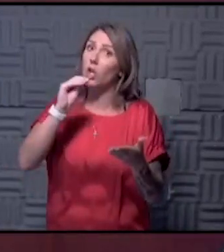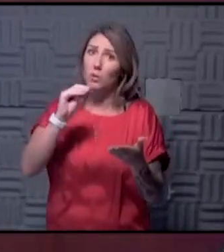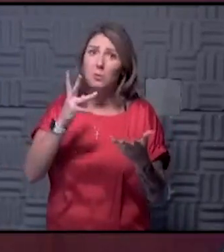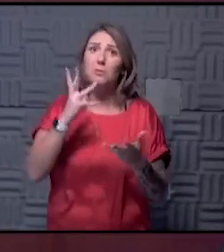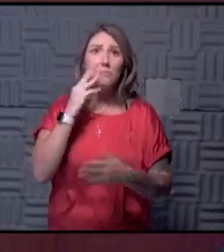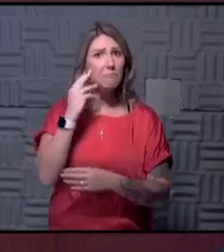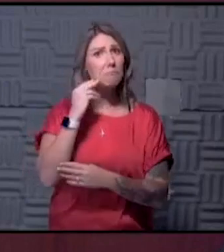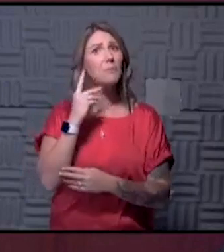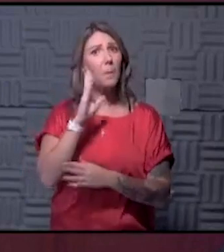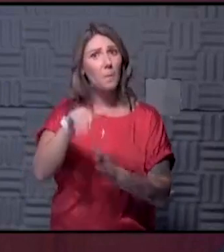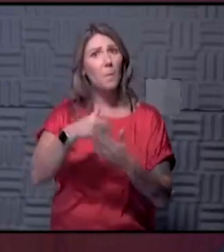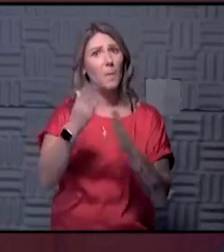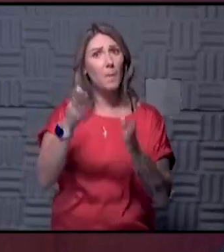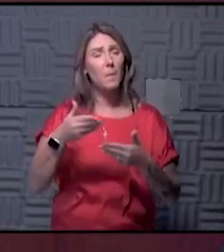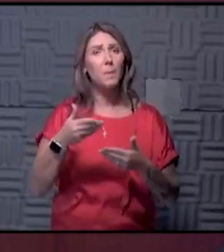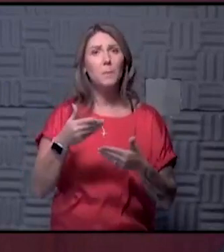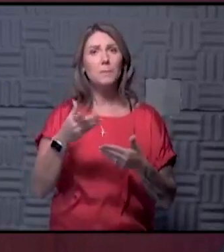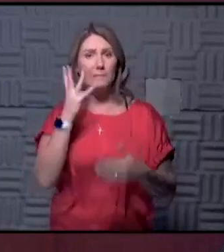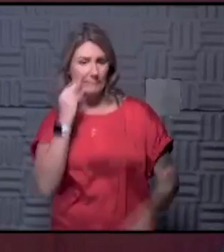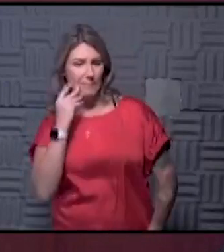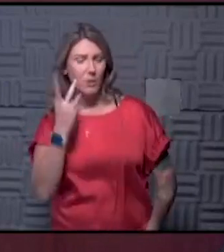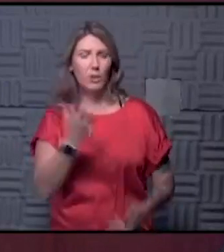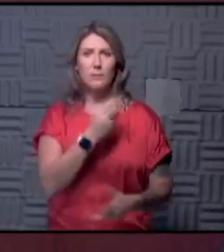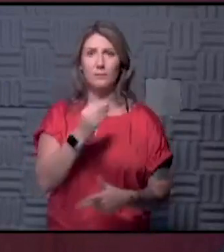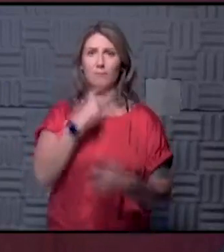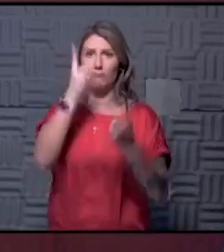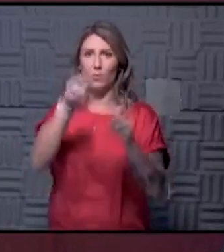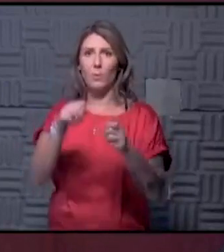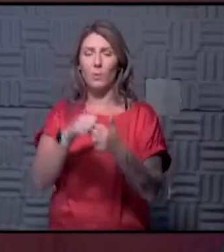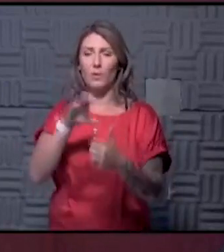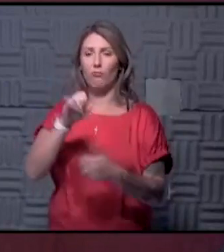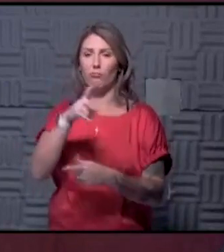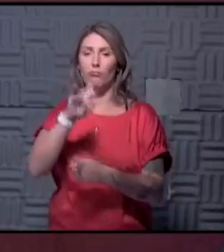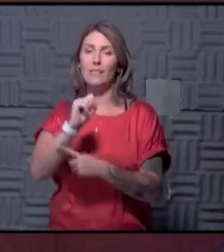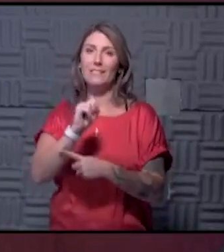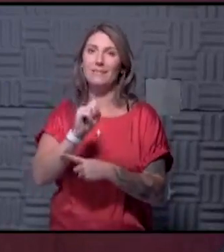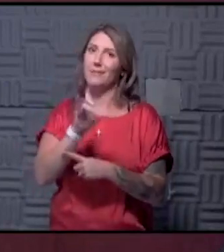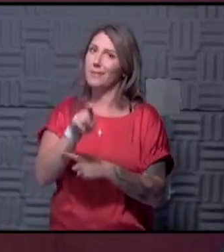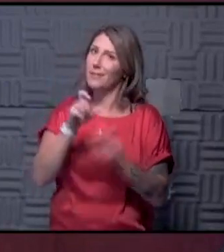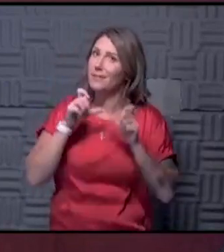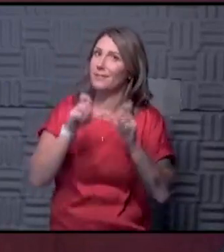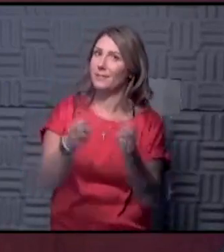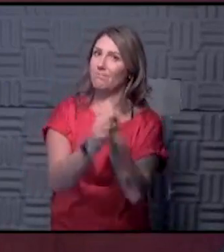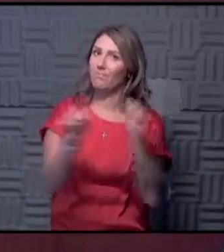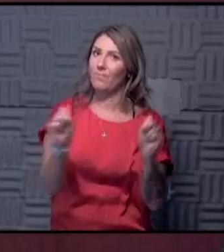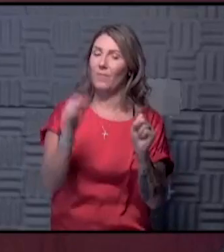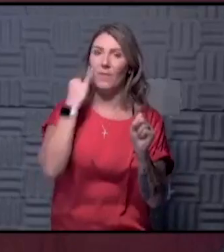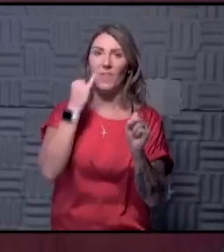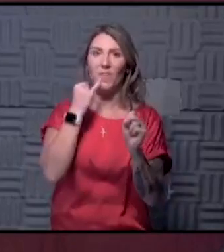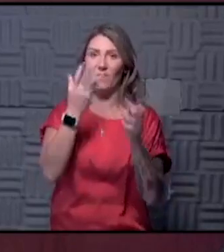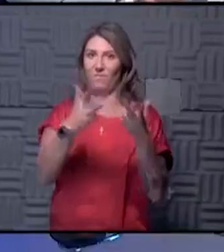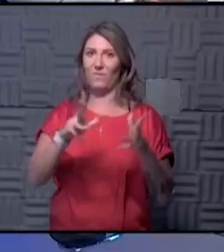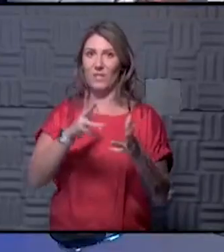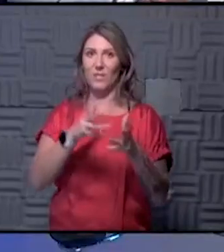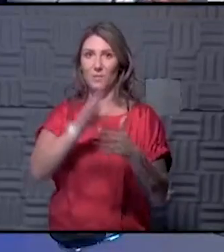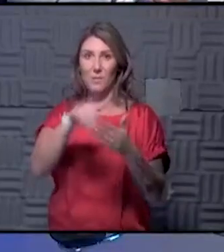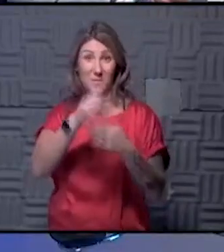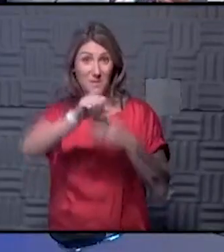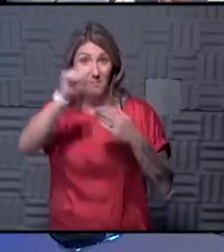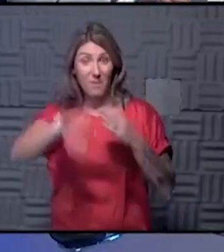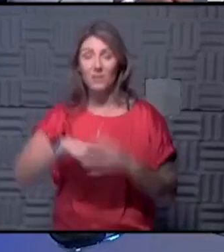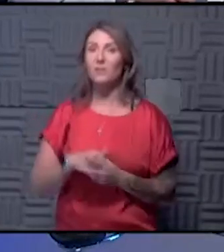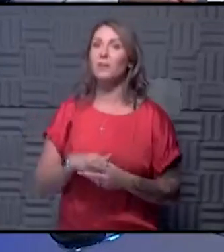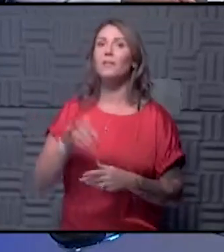along the way, and I totally agree with Chris. We got to stay diligent if we're going to get through the rest of the semester. Yeah, there you